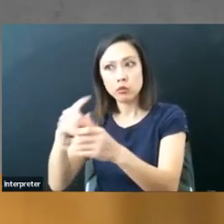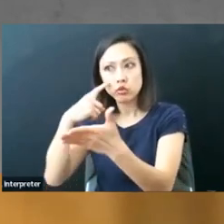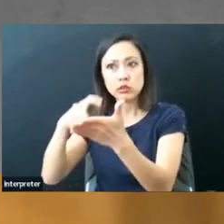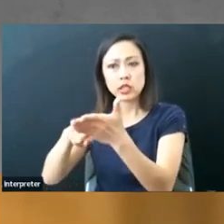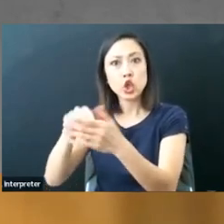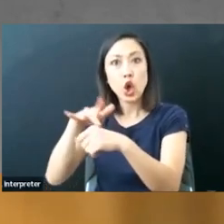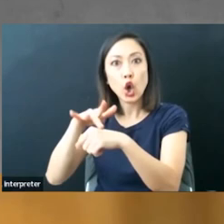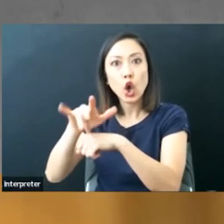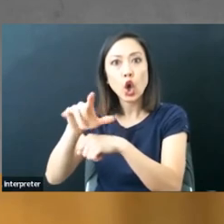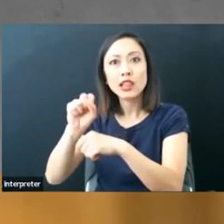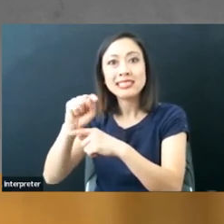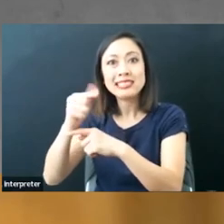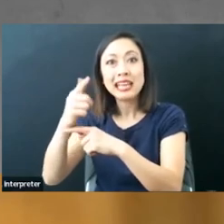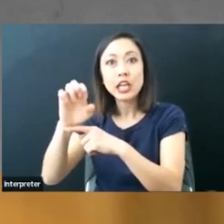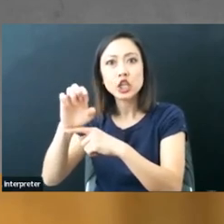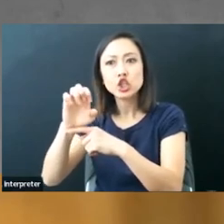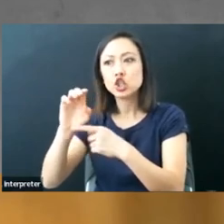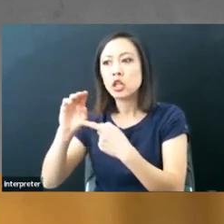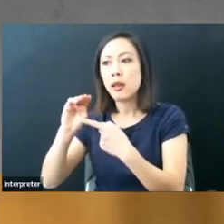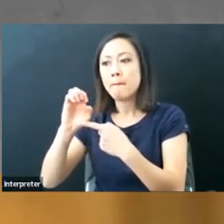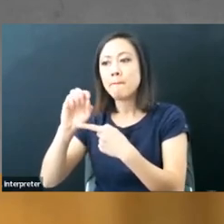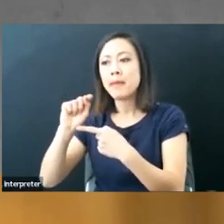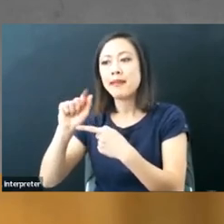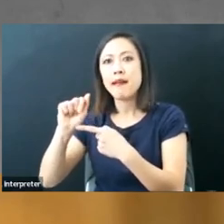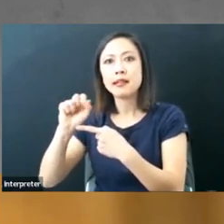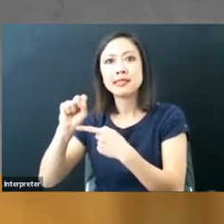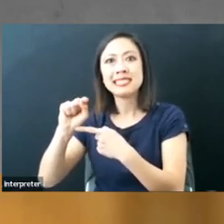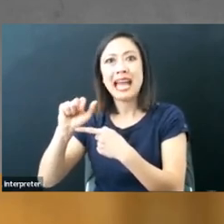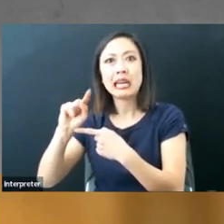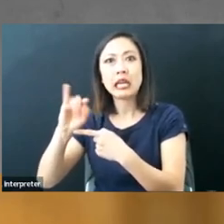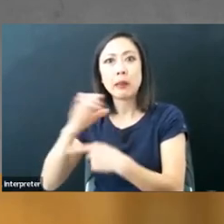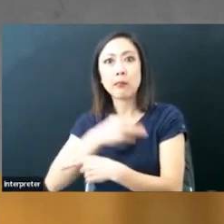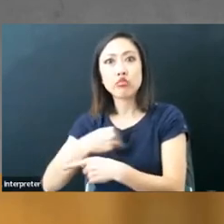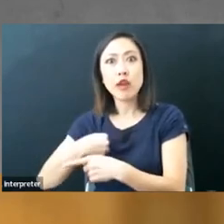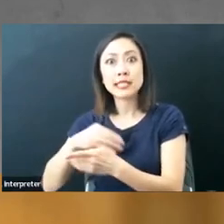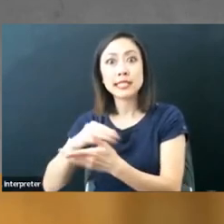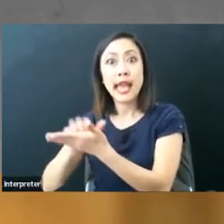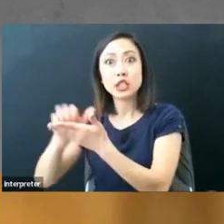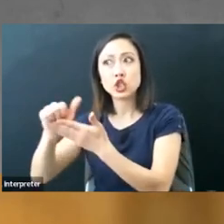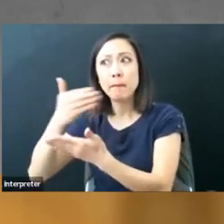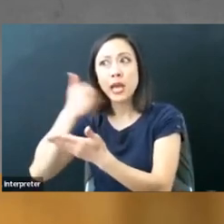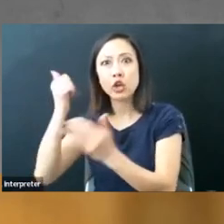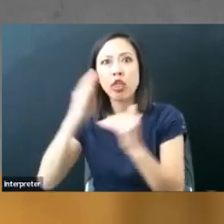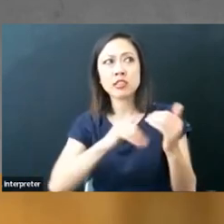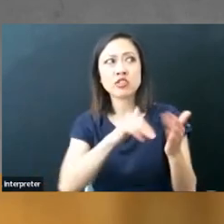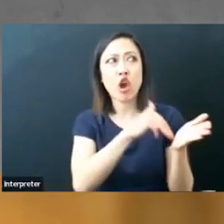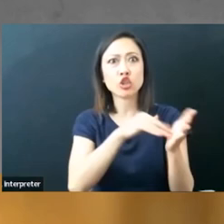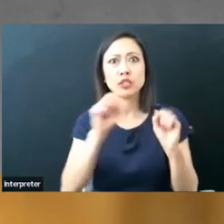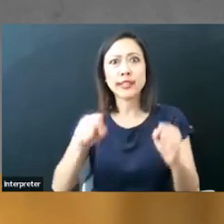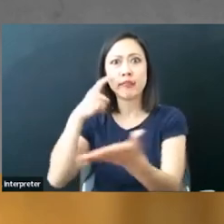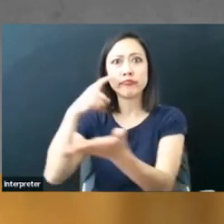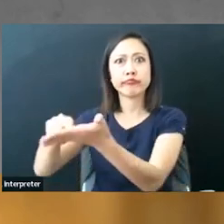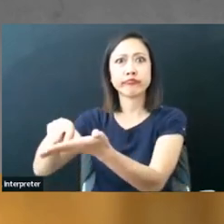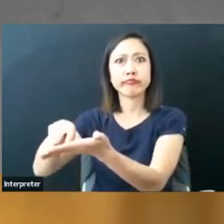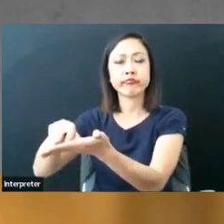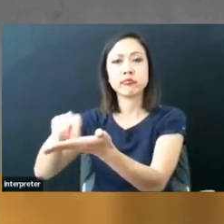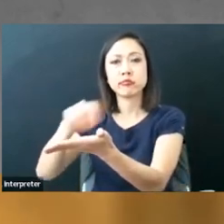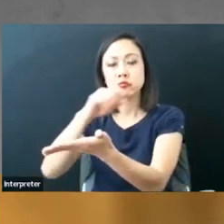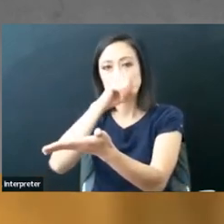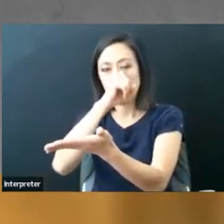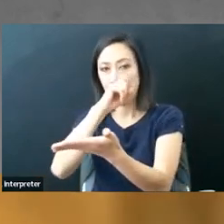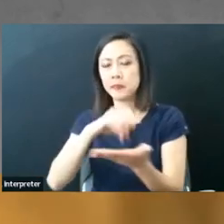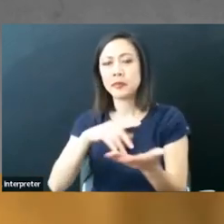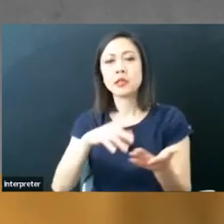stage metastatic breast cancer better than doctors can. And so I've heard doctors say this is not